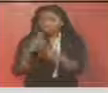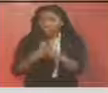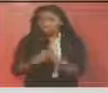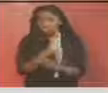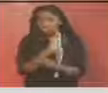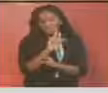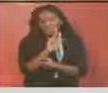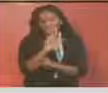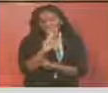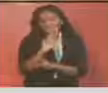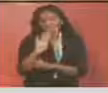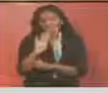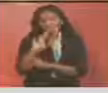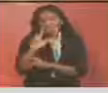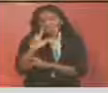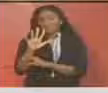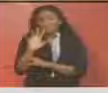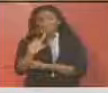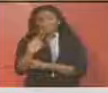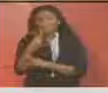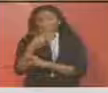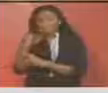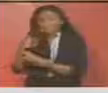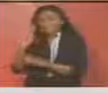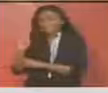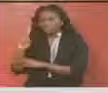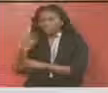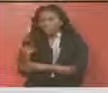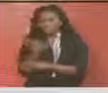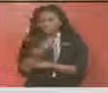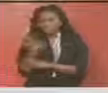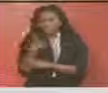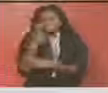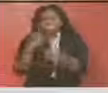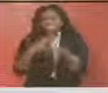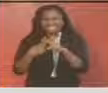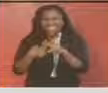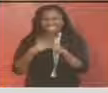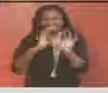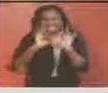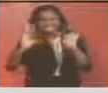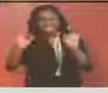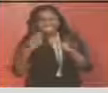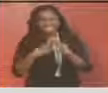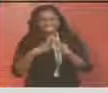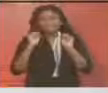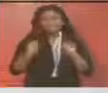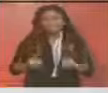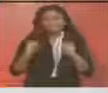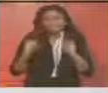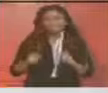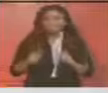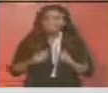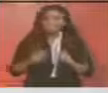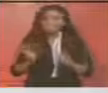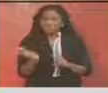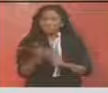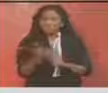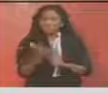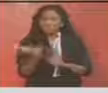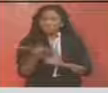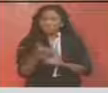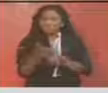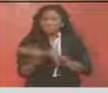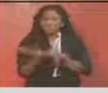B117, B1351, and P1. Very cumbersome names, but you might know them as the UK variant,